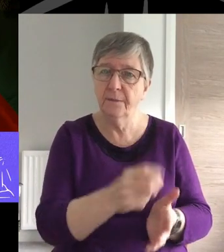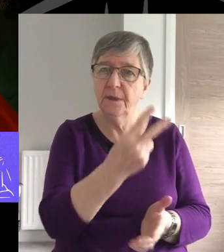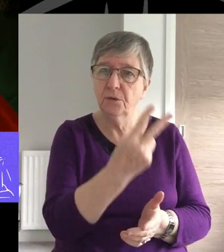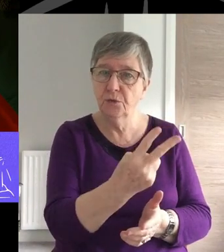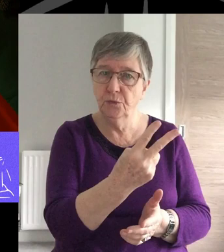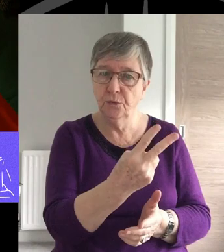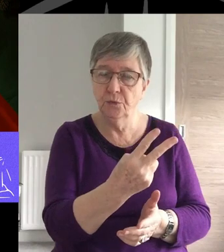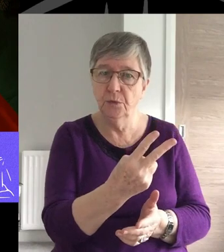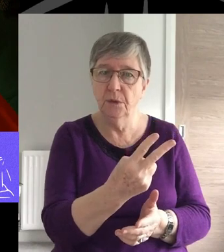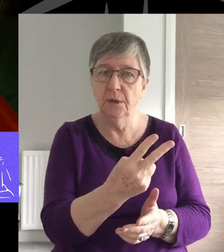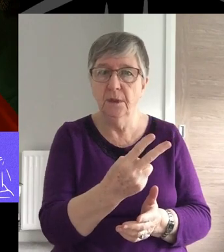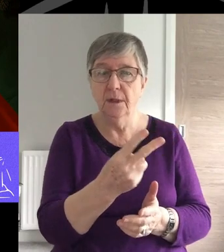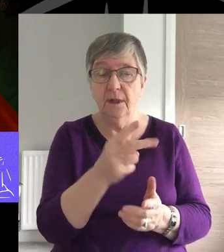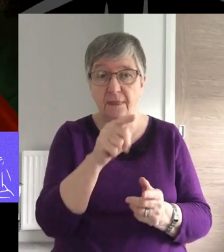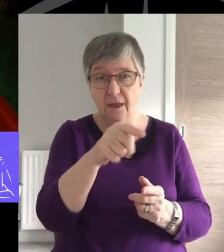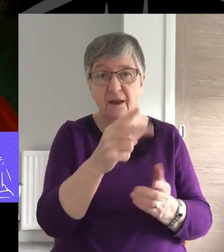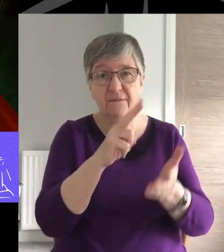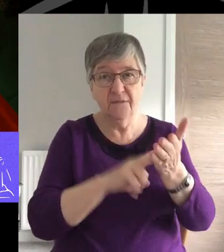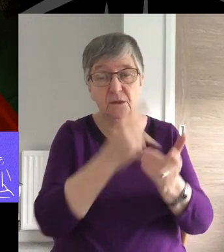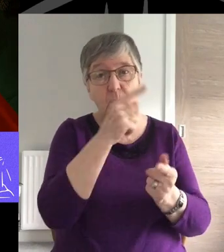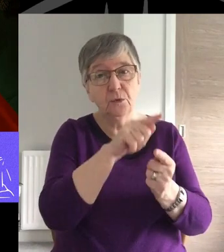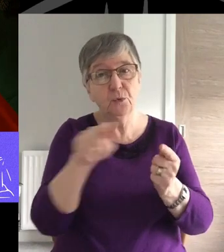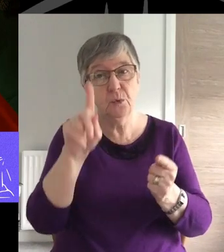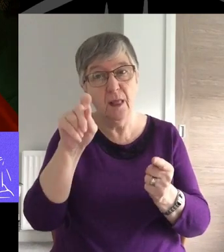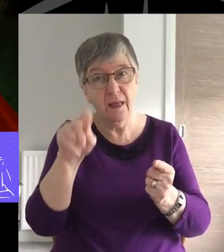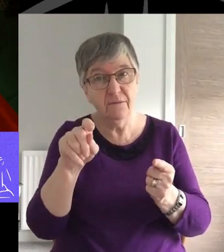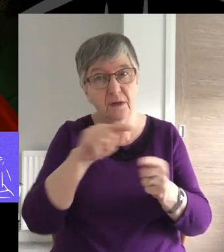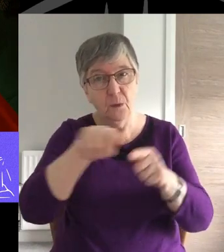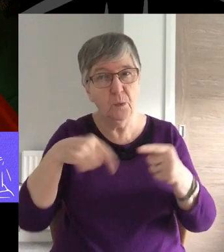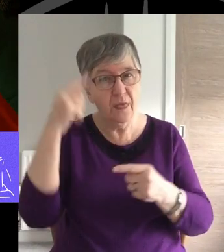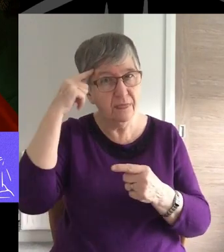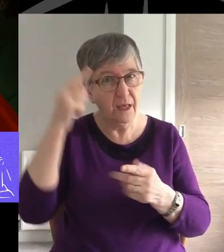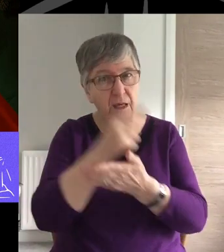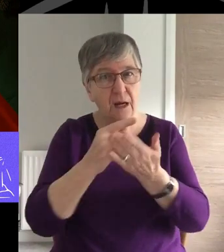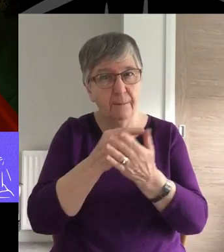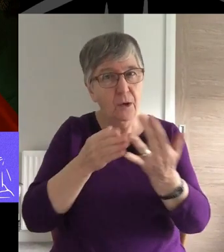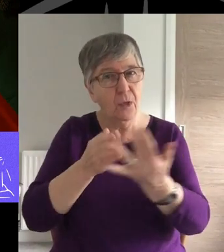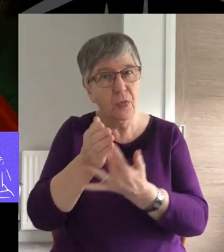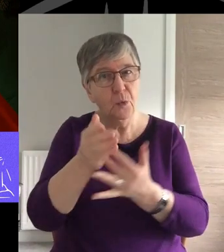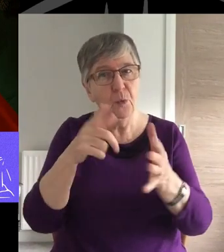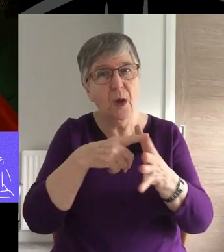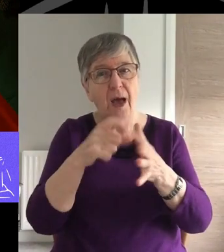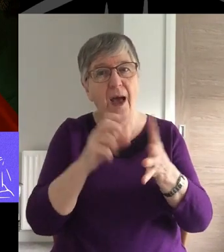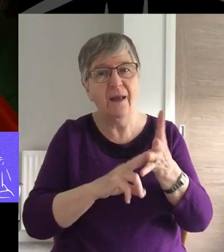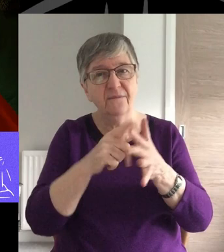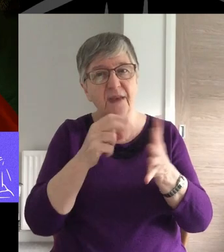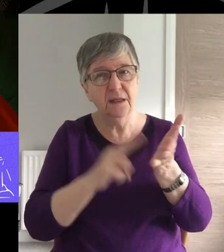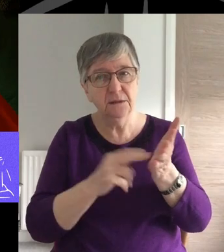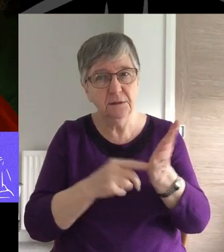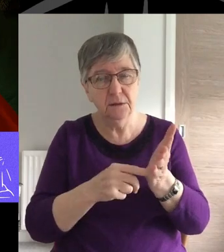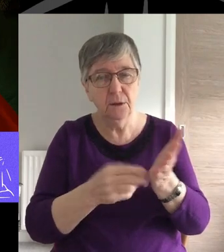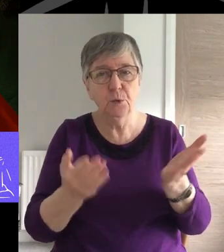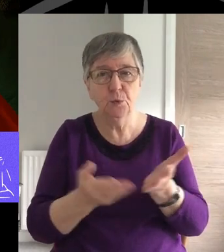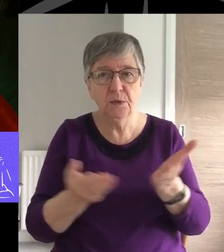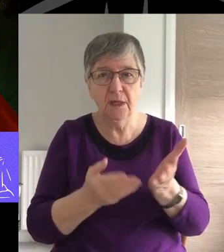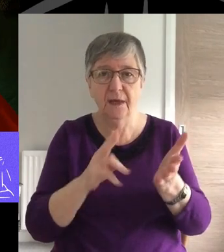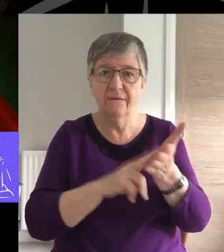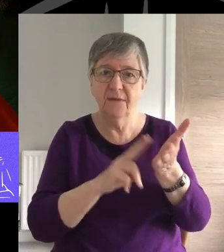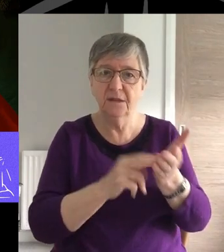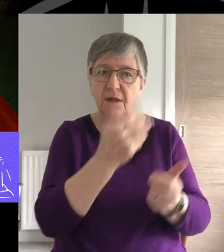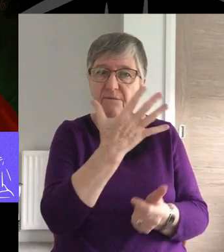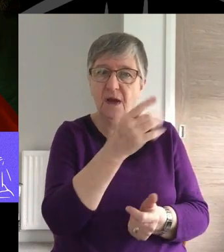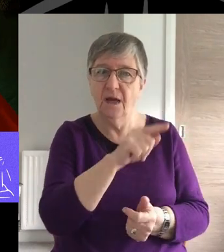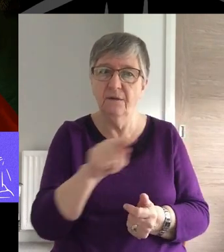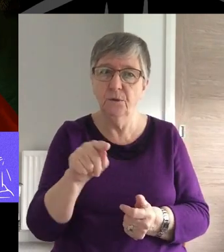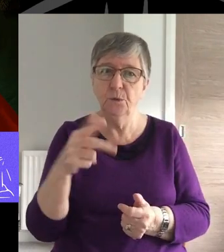11 verses of that chapter are kind of our theme passage for this series. But today I'm just going to read verses 5